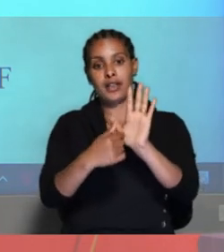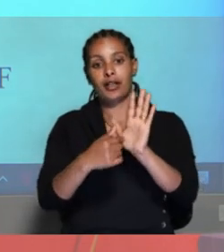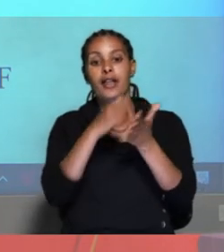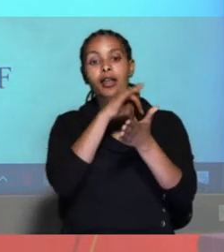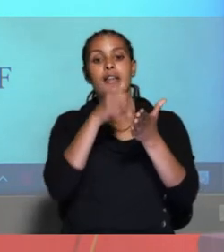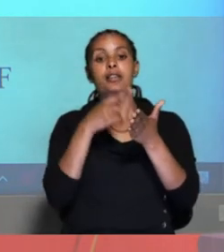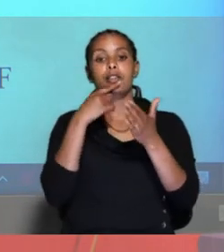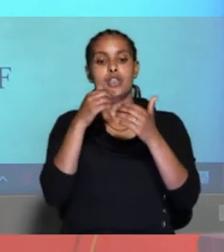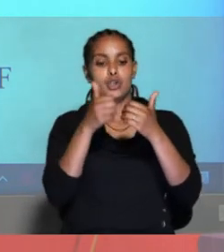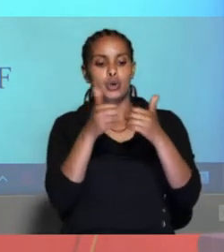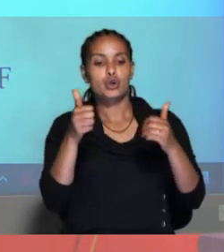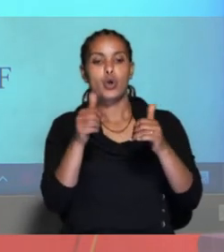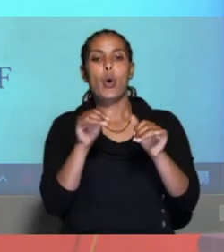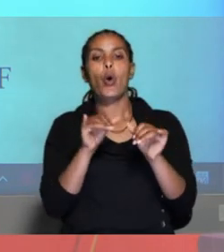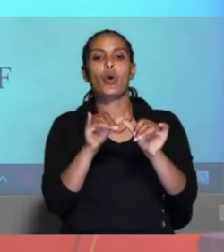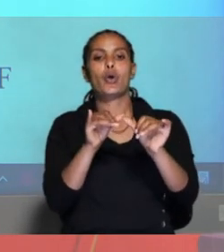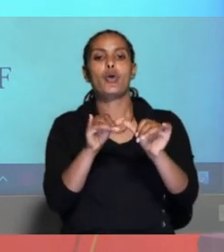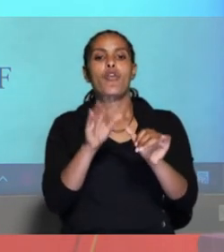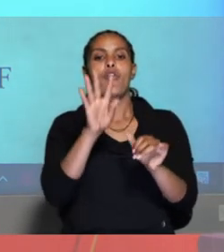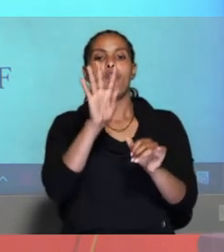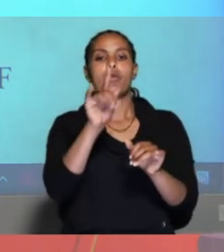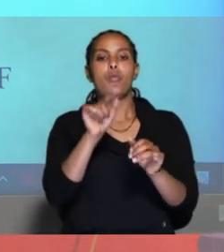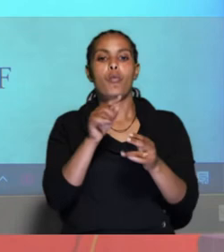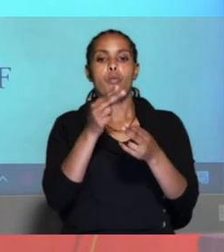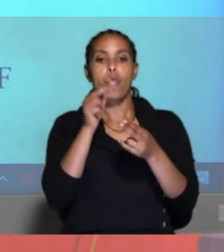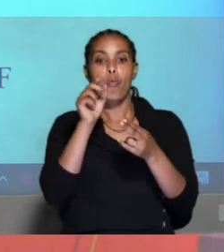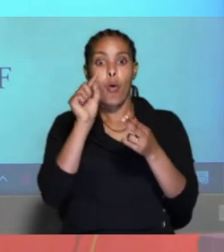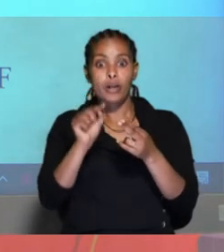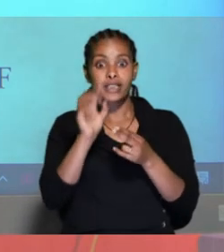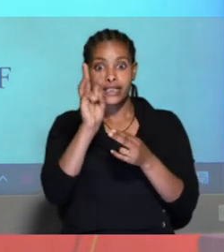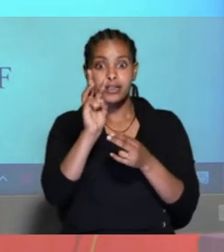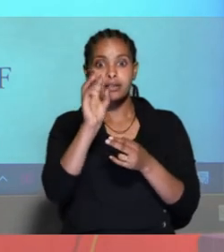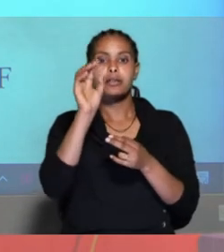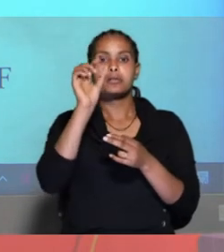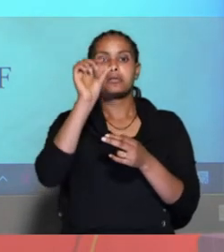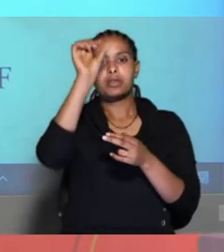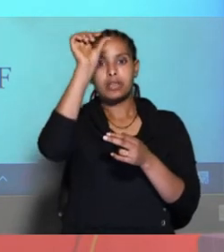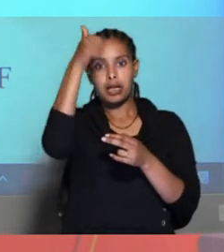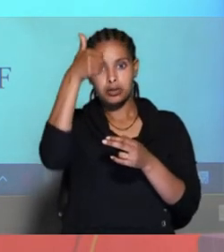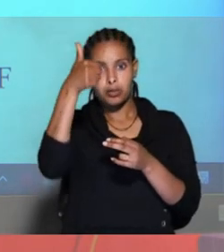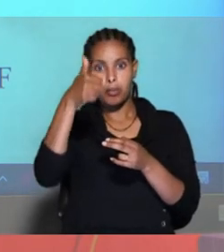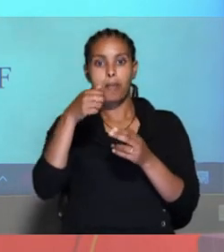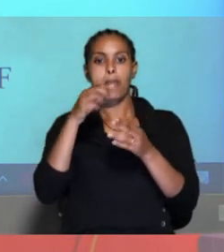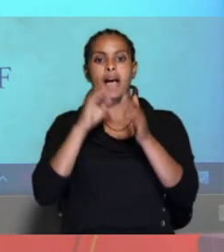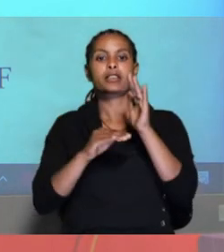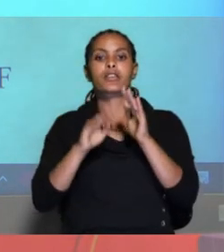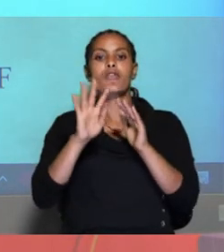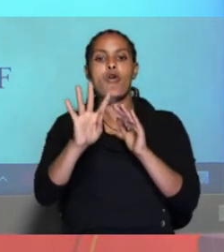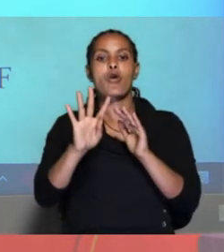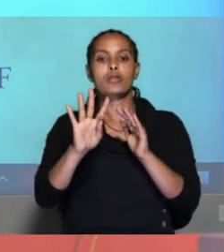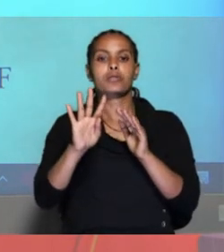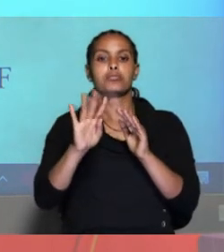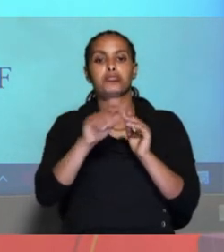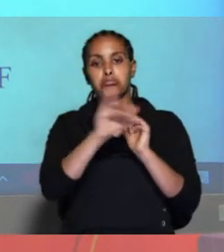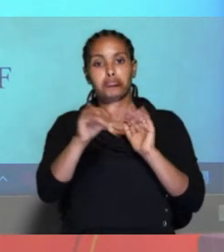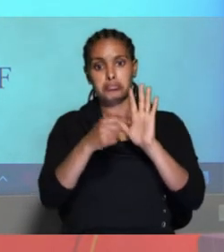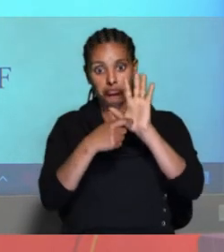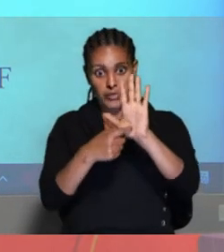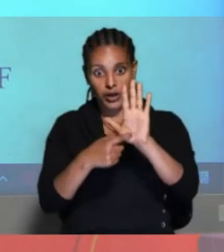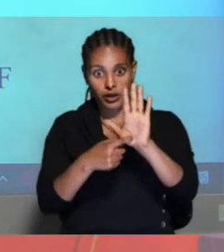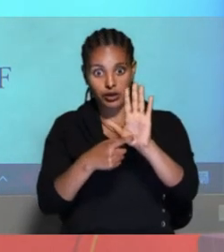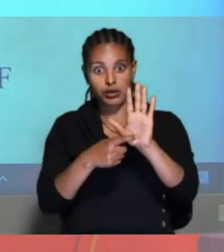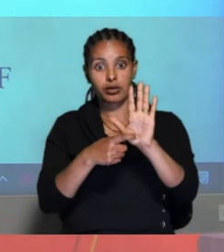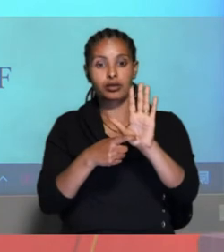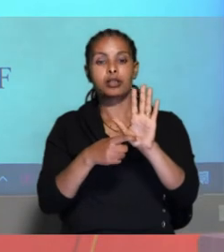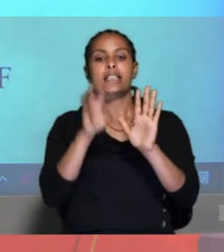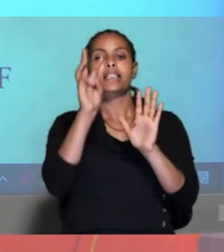its dissociation constant 4.6 times 10 raised to minus 4. Hydrofluoric acid, its dissociation